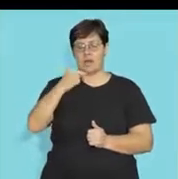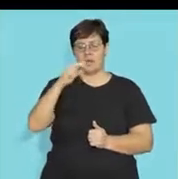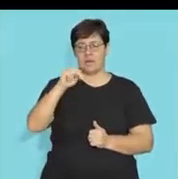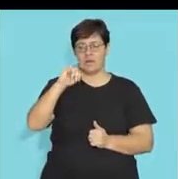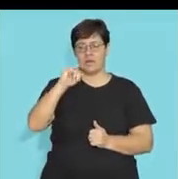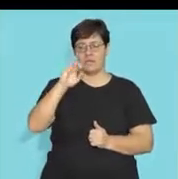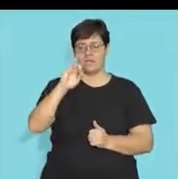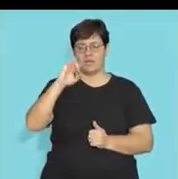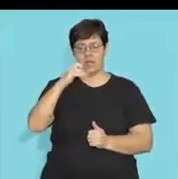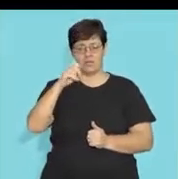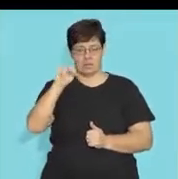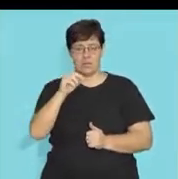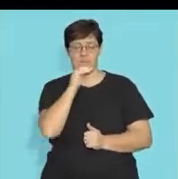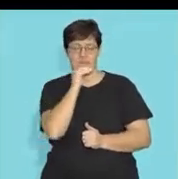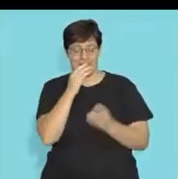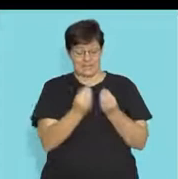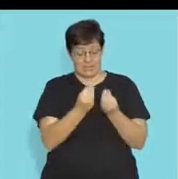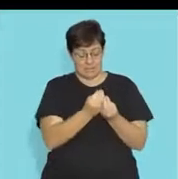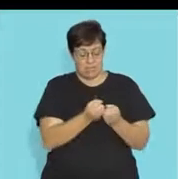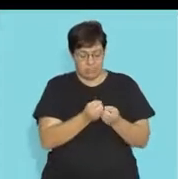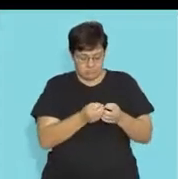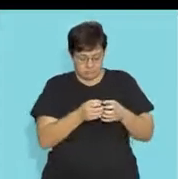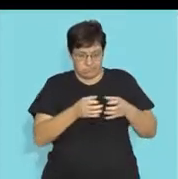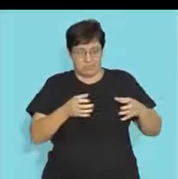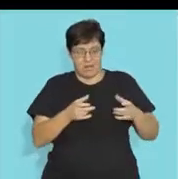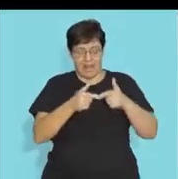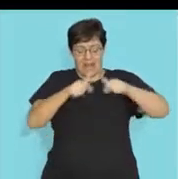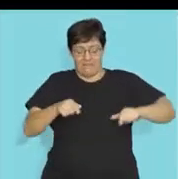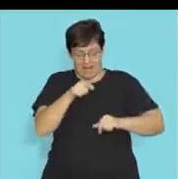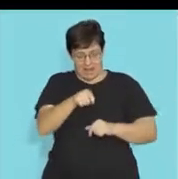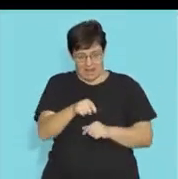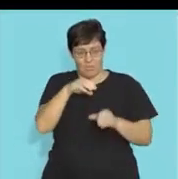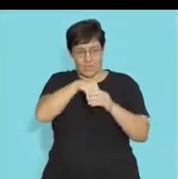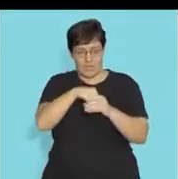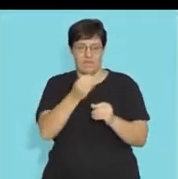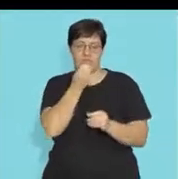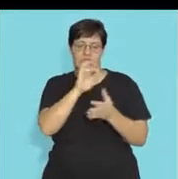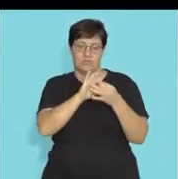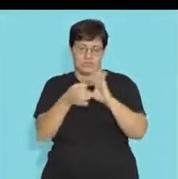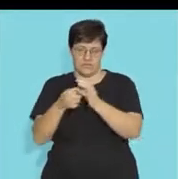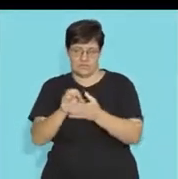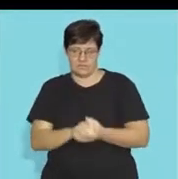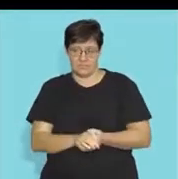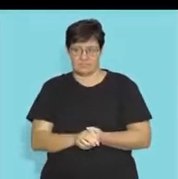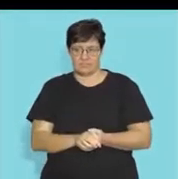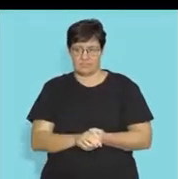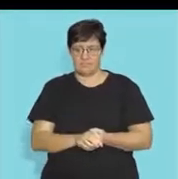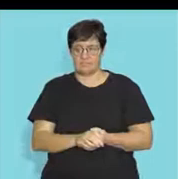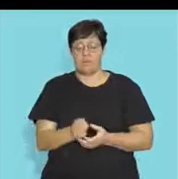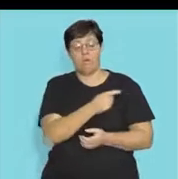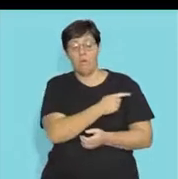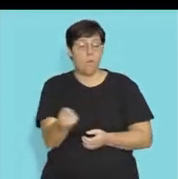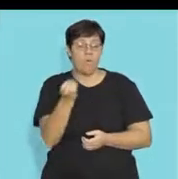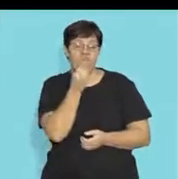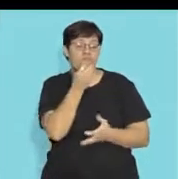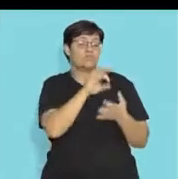when there's an increase in the concentration of a substance at a certain trophic level in a food chain. In all